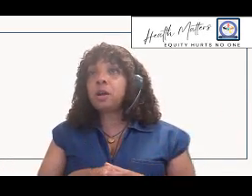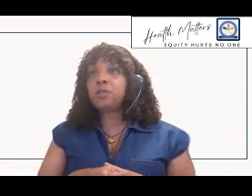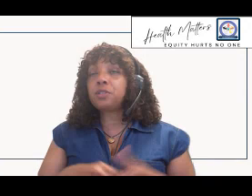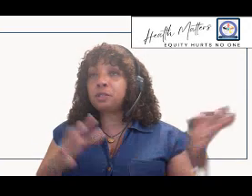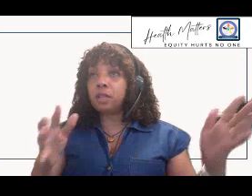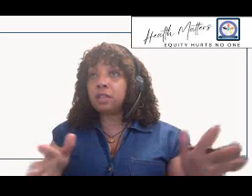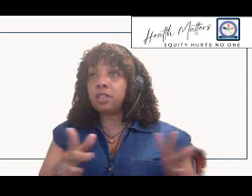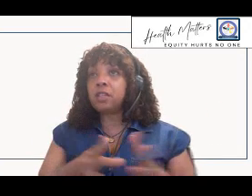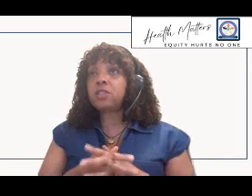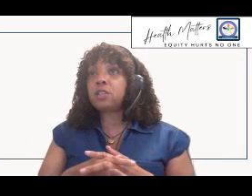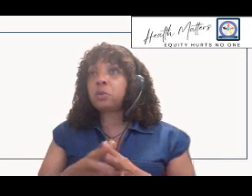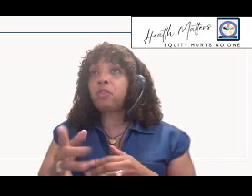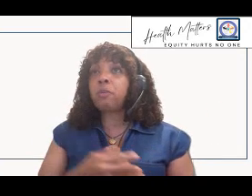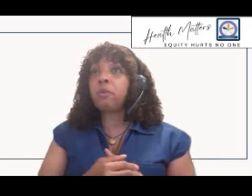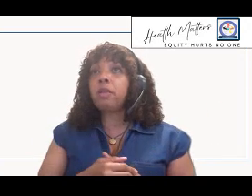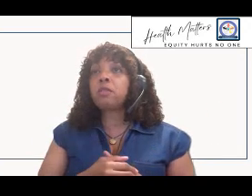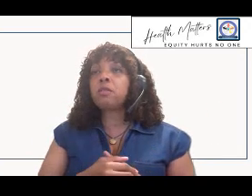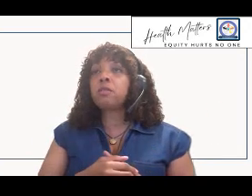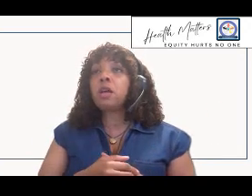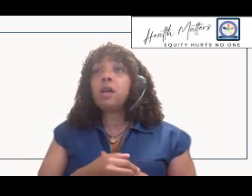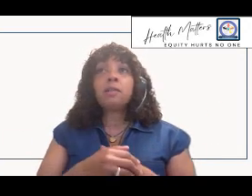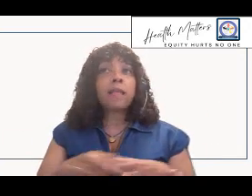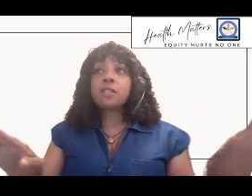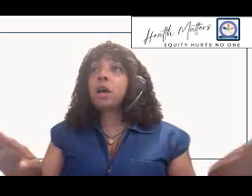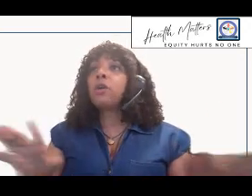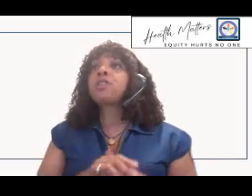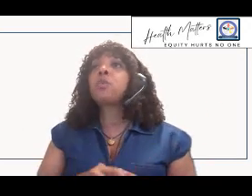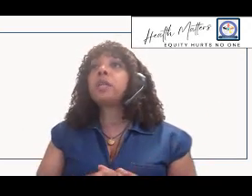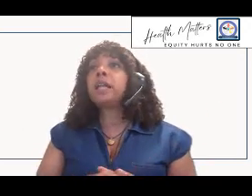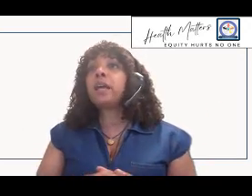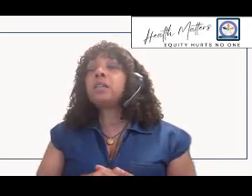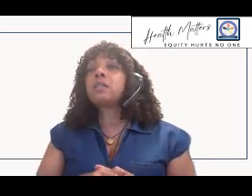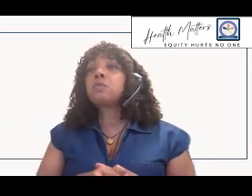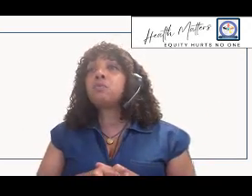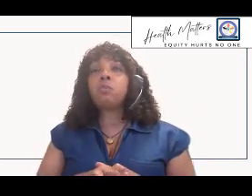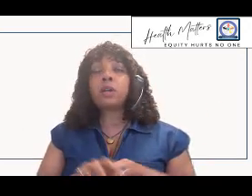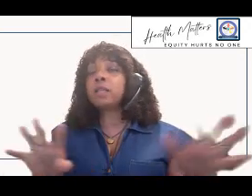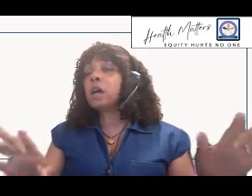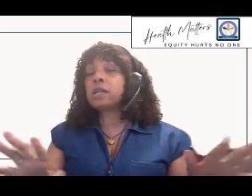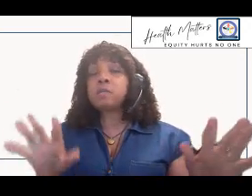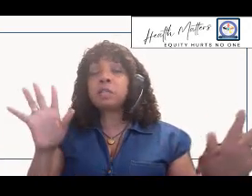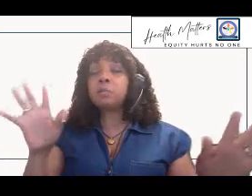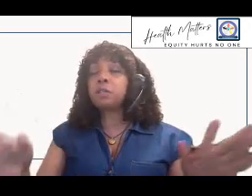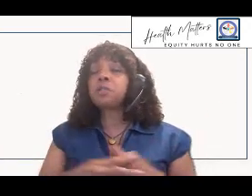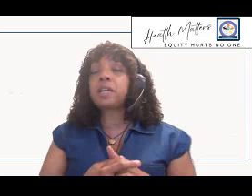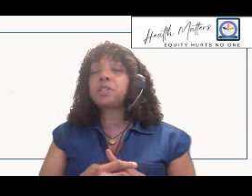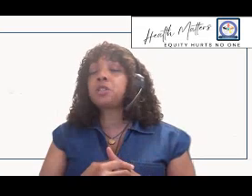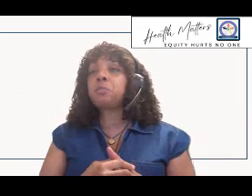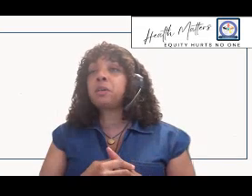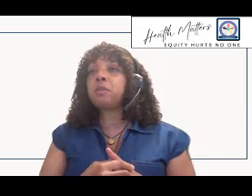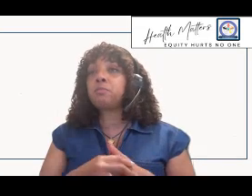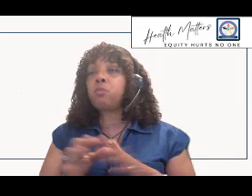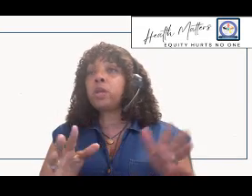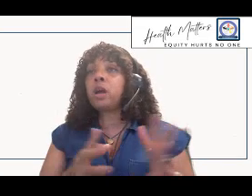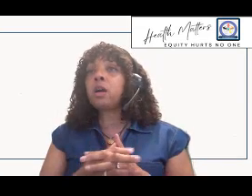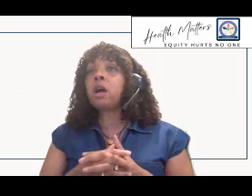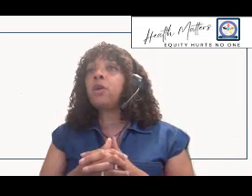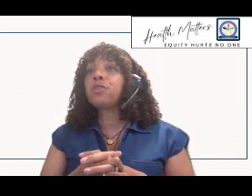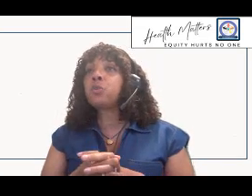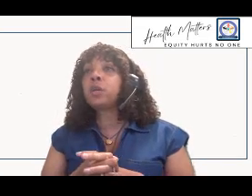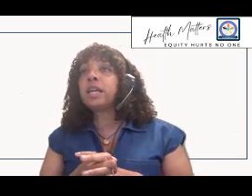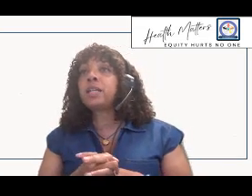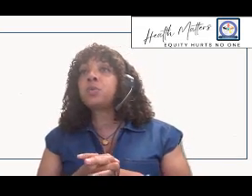session starts. In this instance, it was February 3rd, lasts 120 days. We're not talking about special sessions, but we